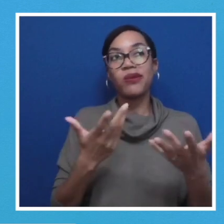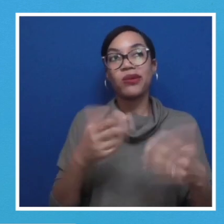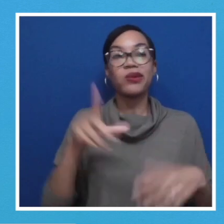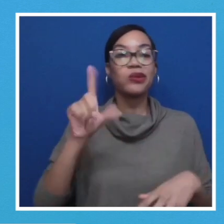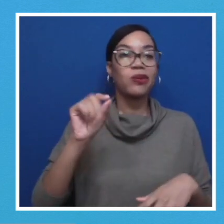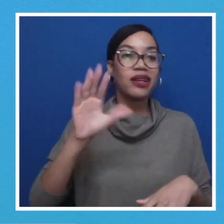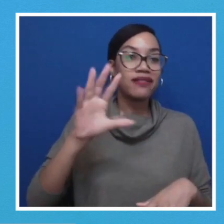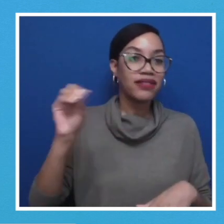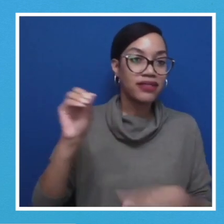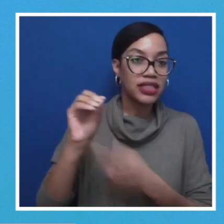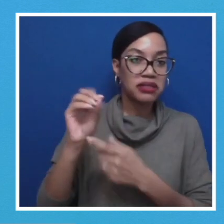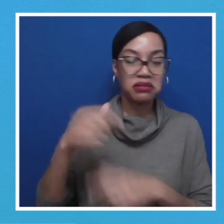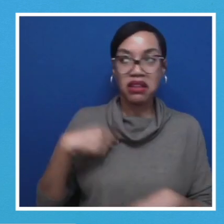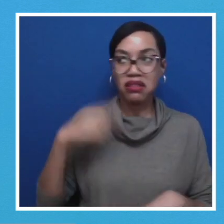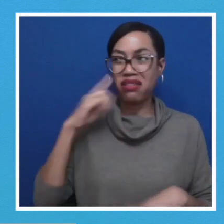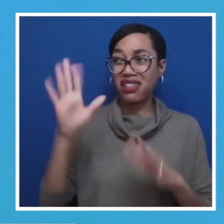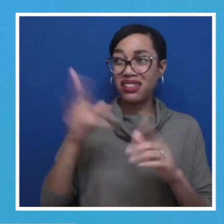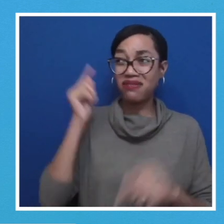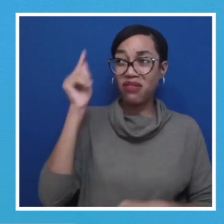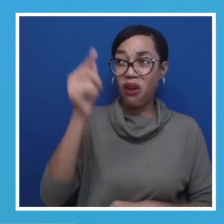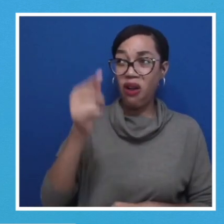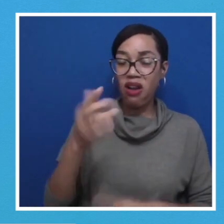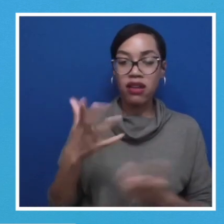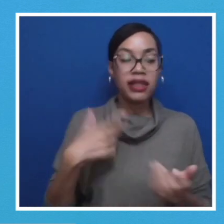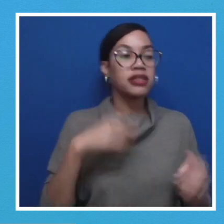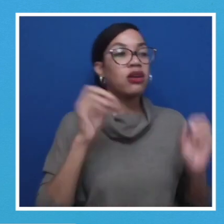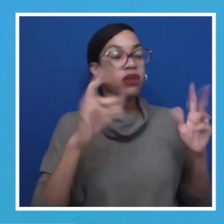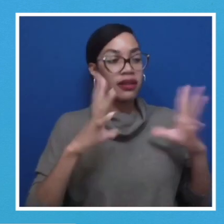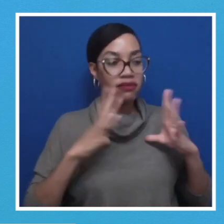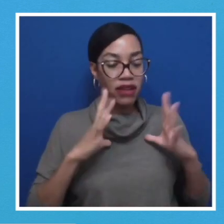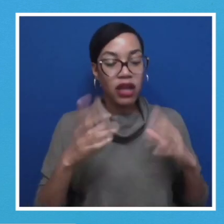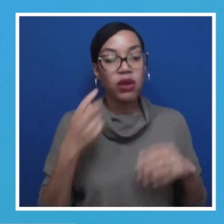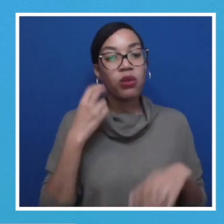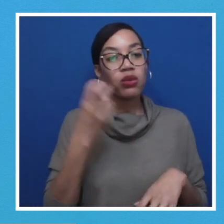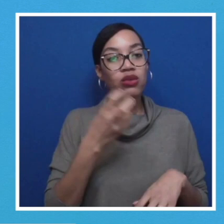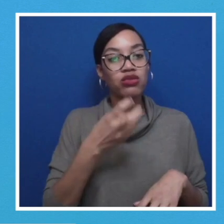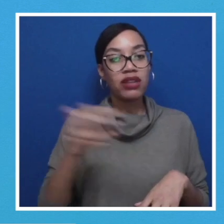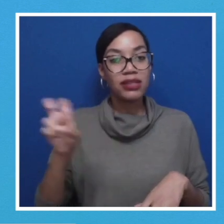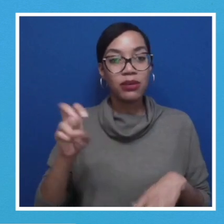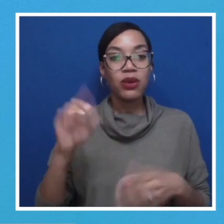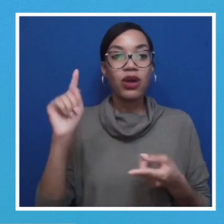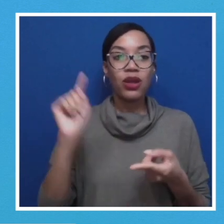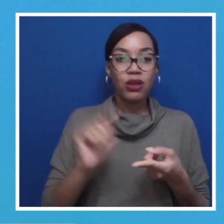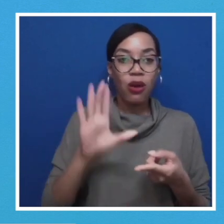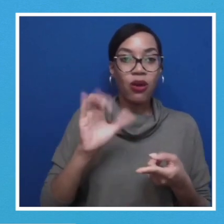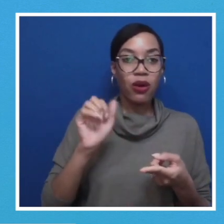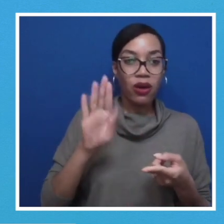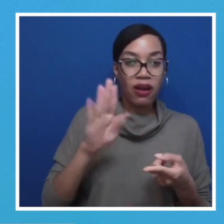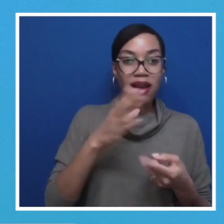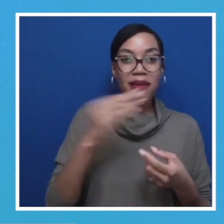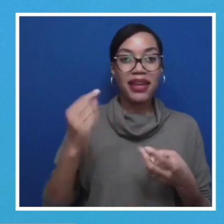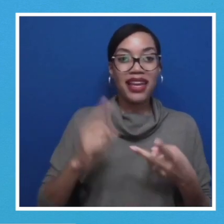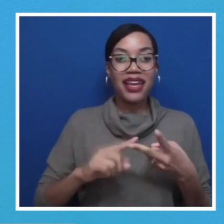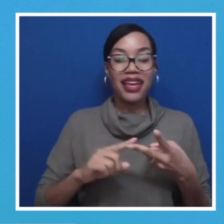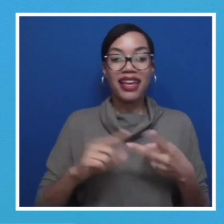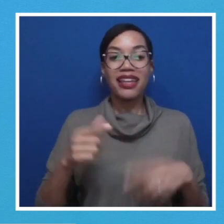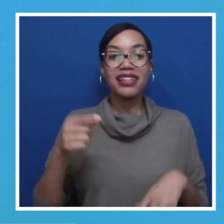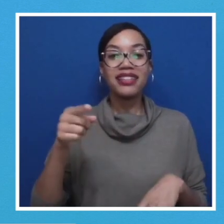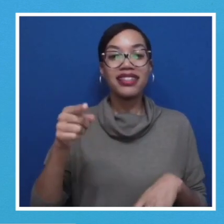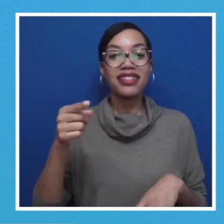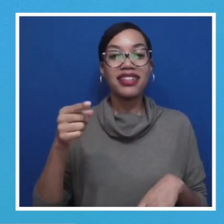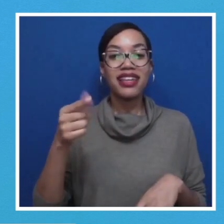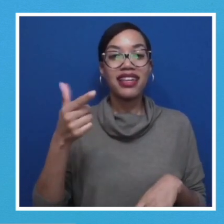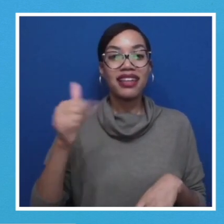they say, okay, well, we're transporting low carbon gas. Carbon gas is actually high methane gas. And methane's